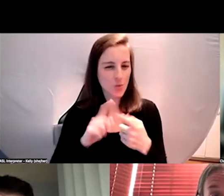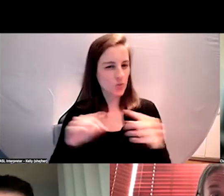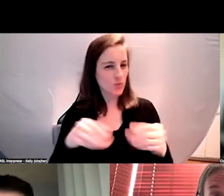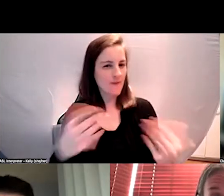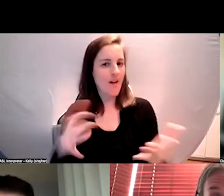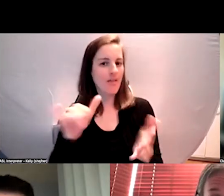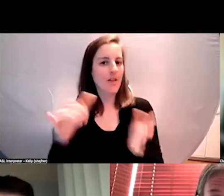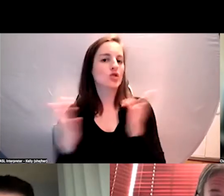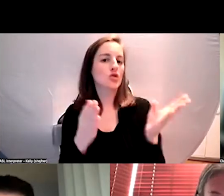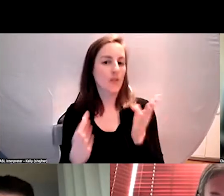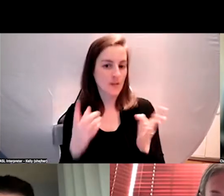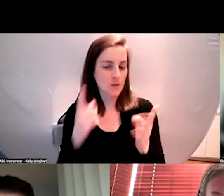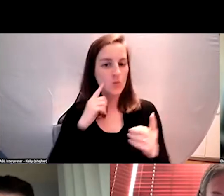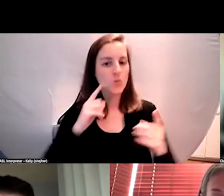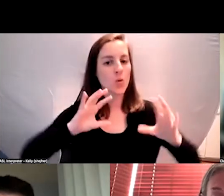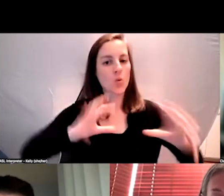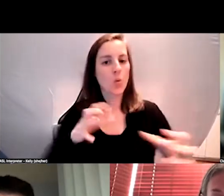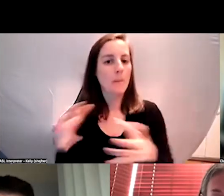and Alaskan Native people.